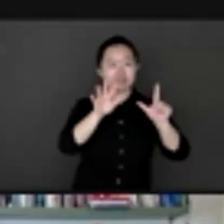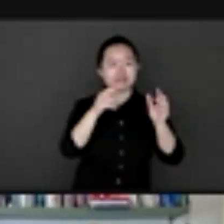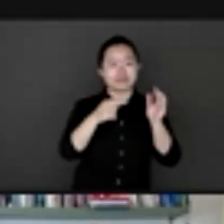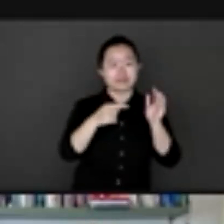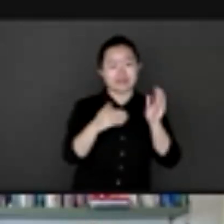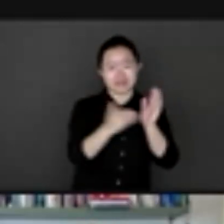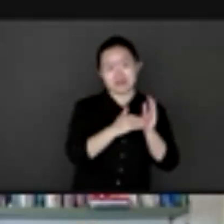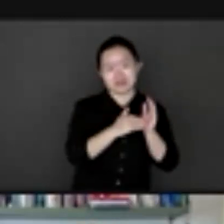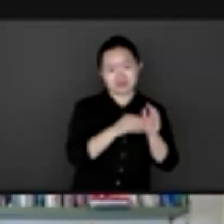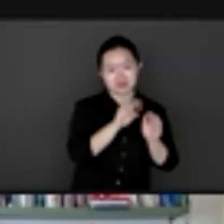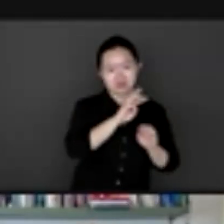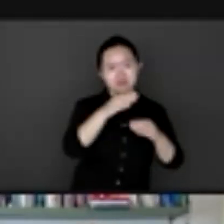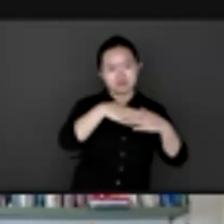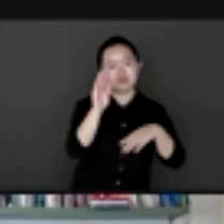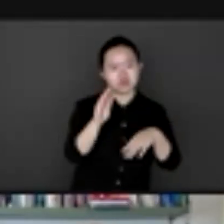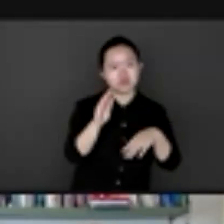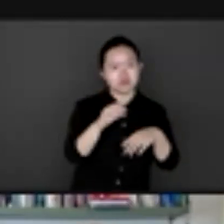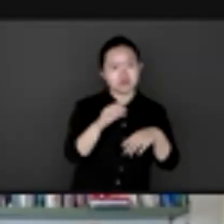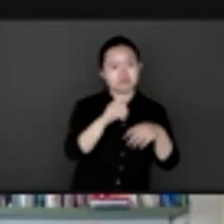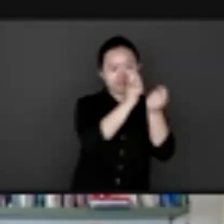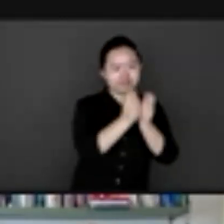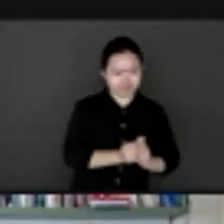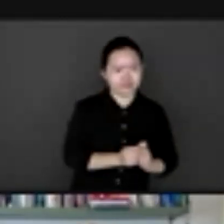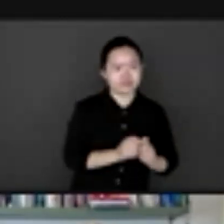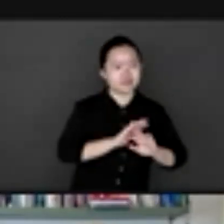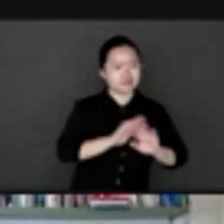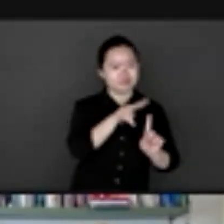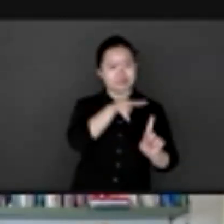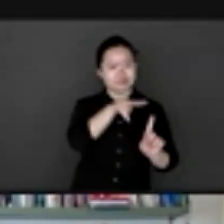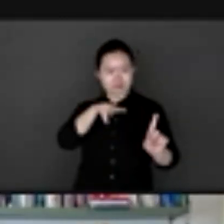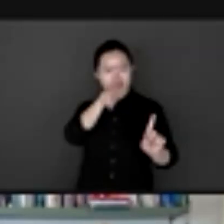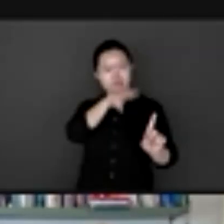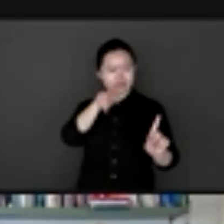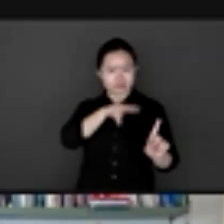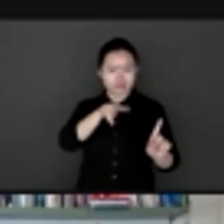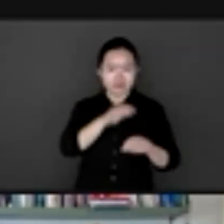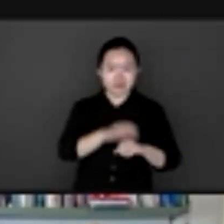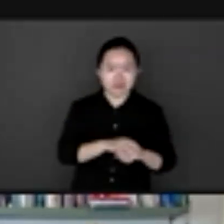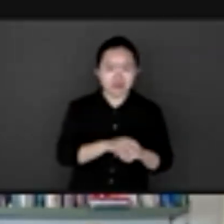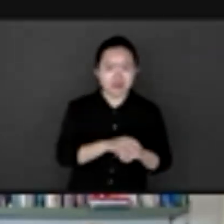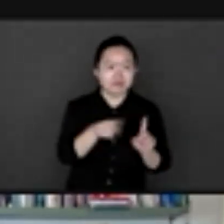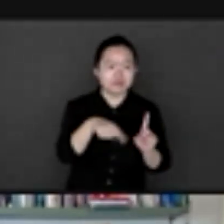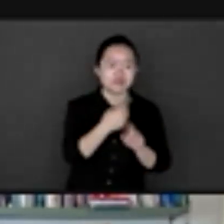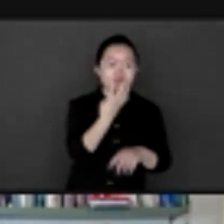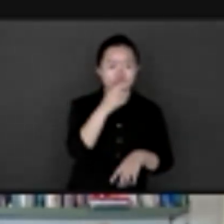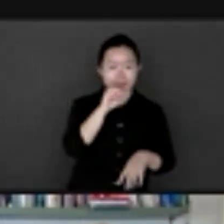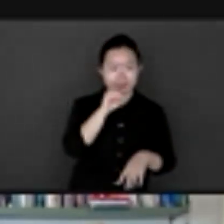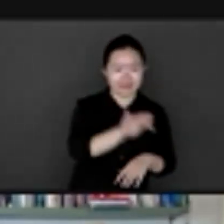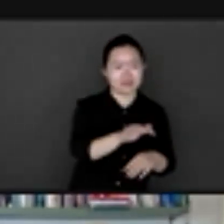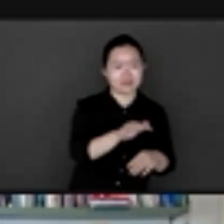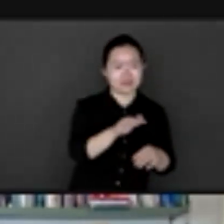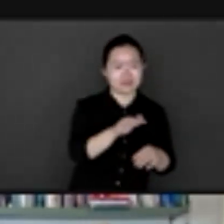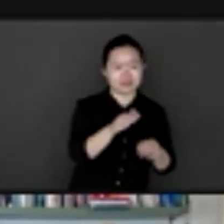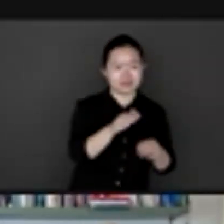This data help us identify and address common accessibility issues. The dataset are available at the website